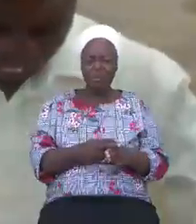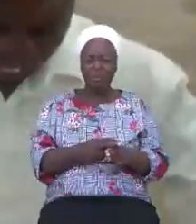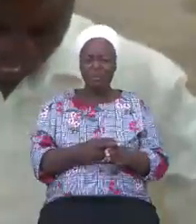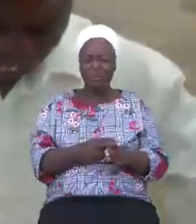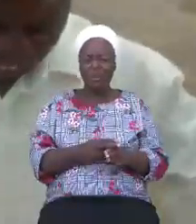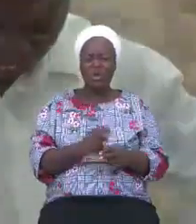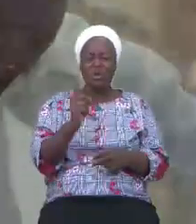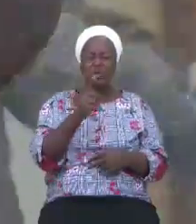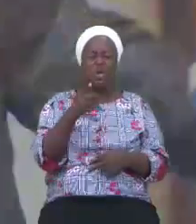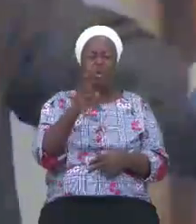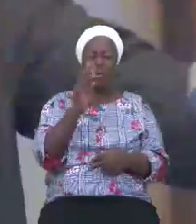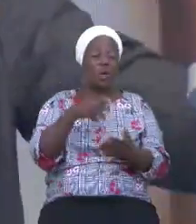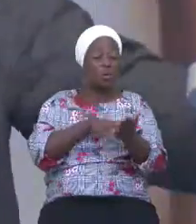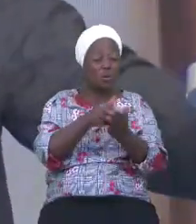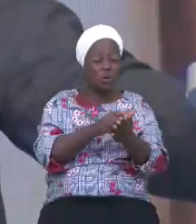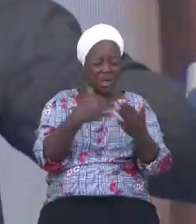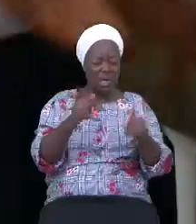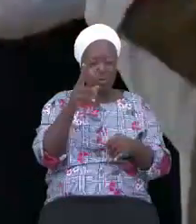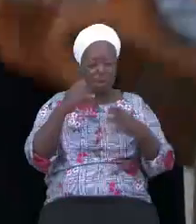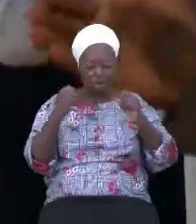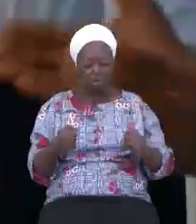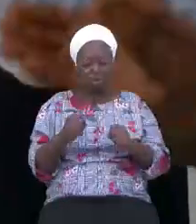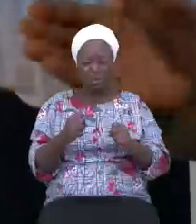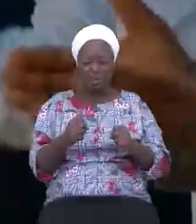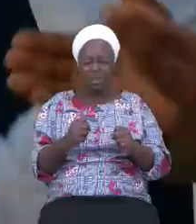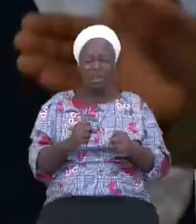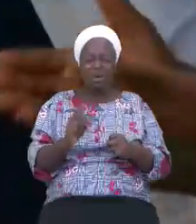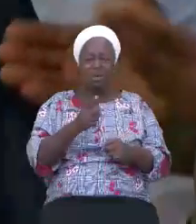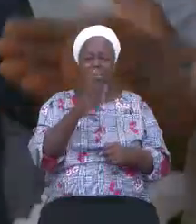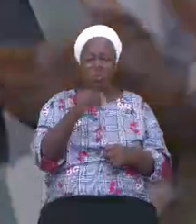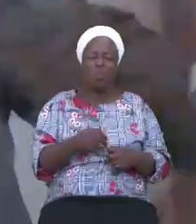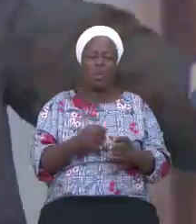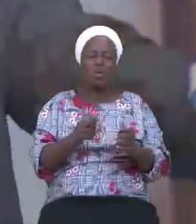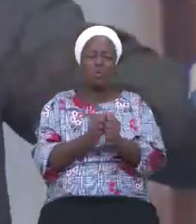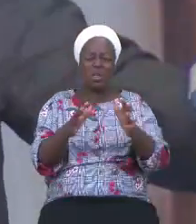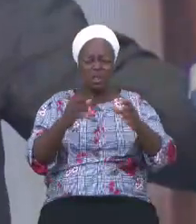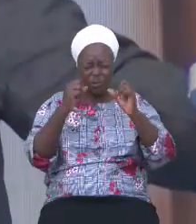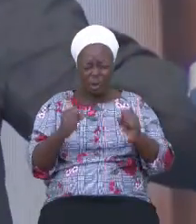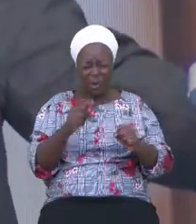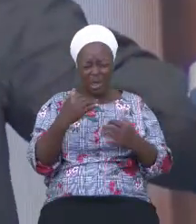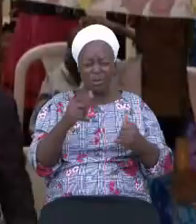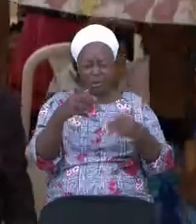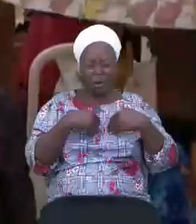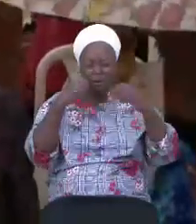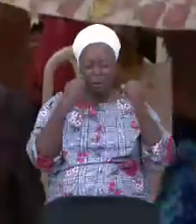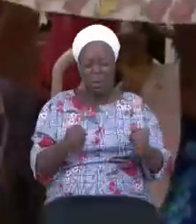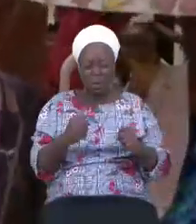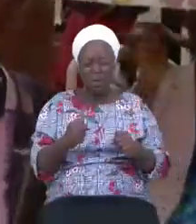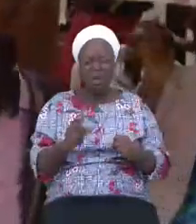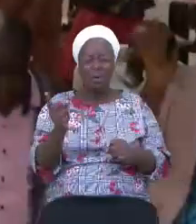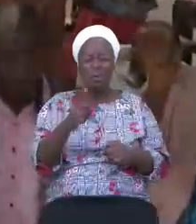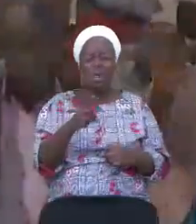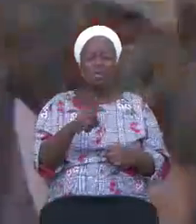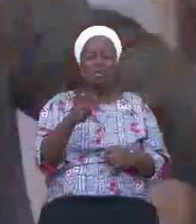Where you were weak, now you are strong. Where you were powerless, now you are powerful. Where you